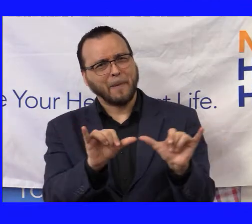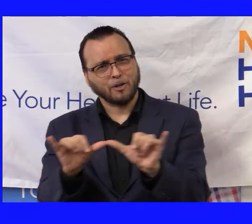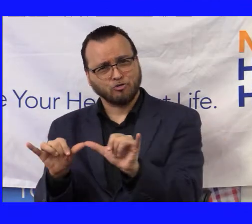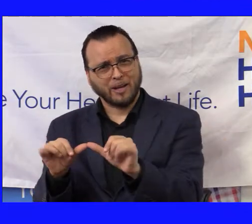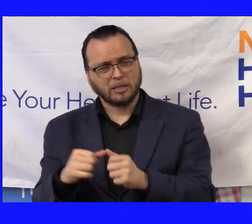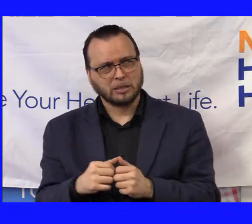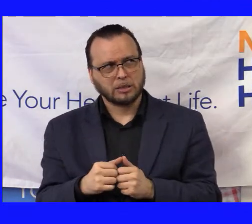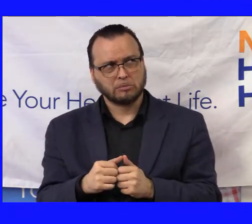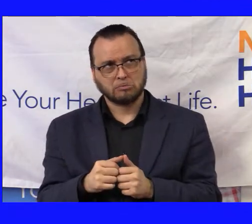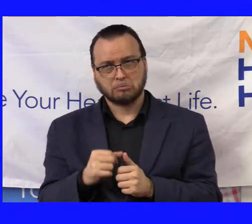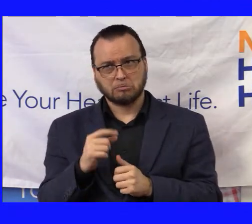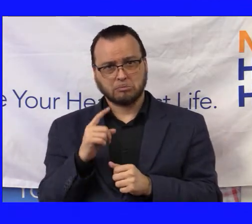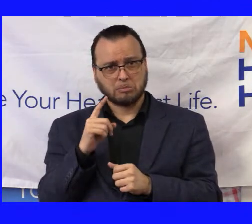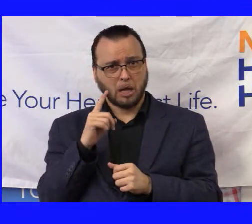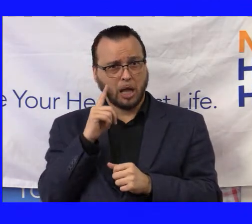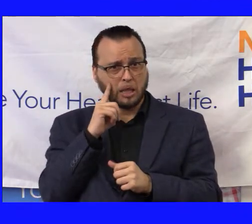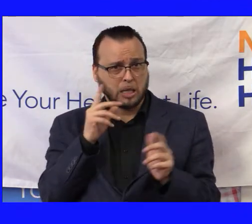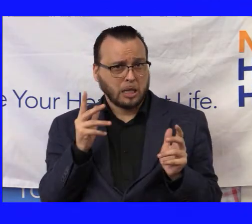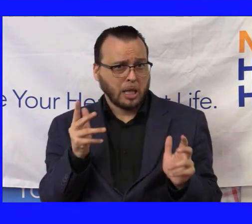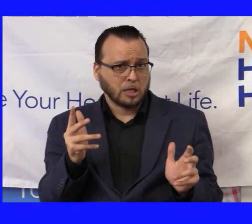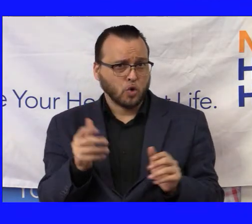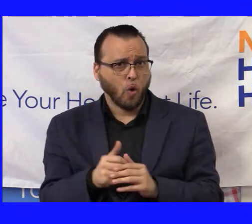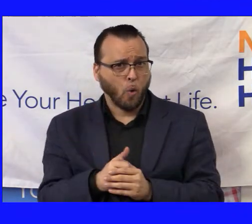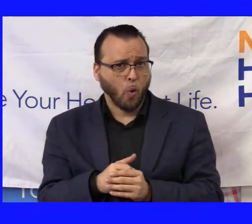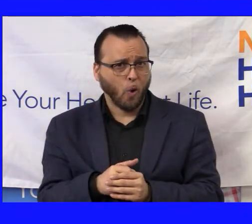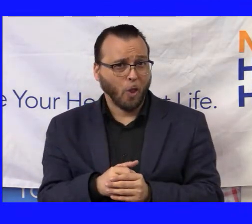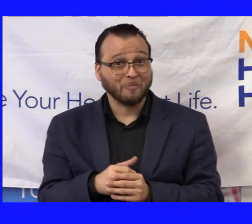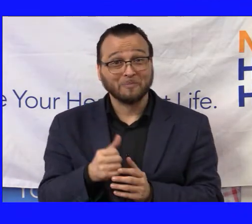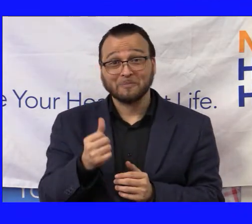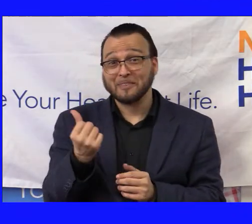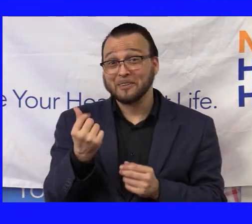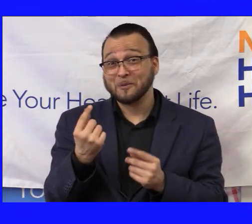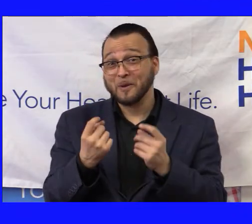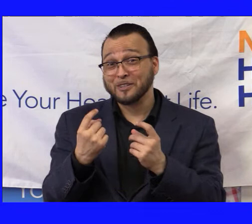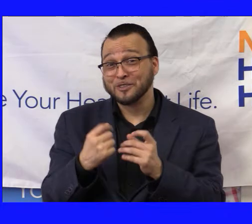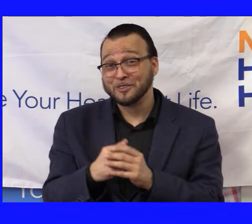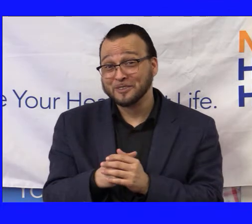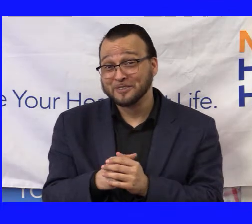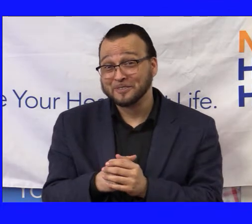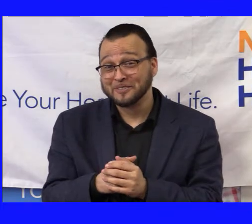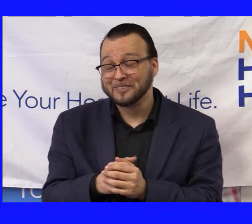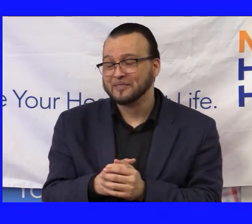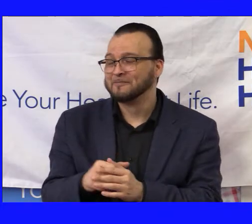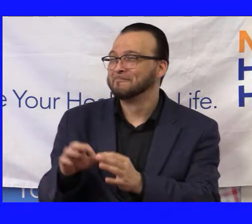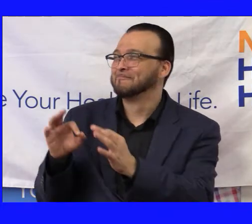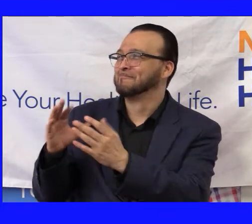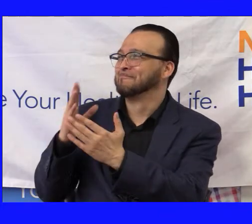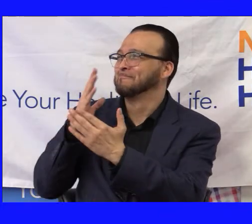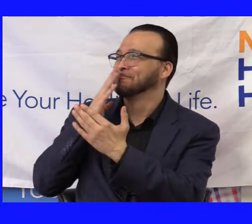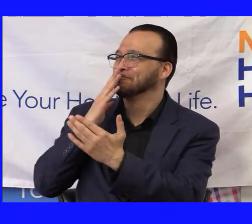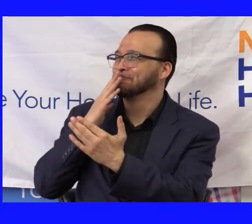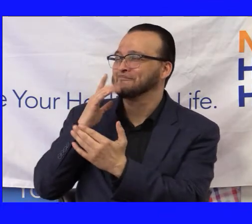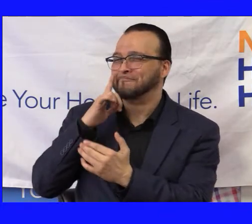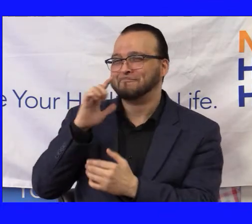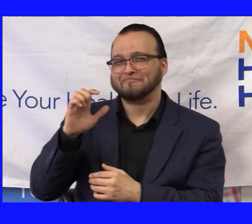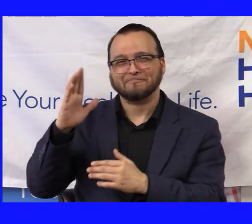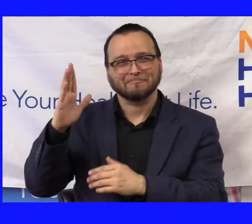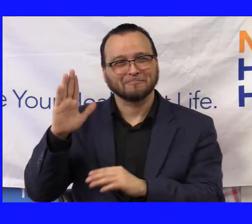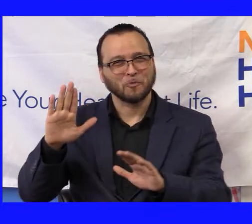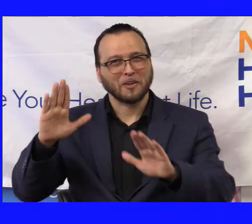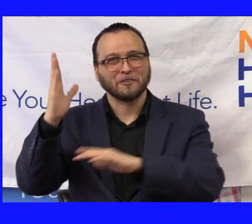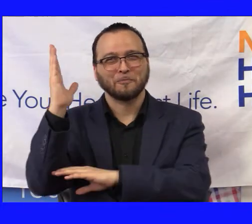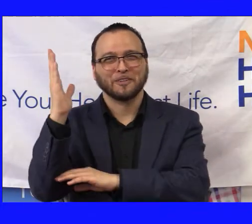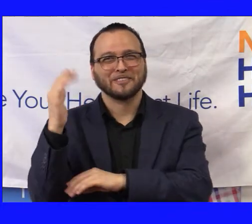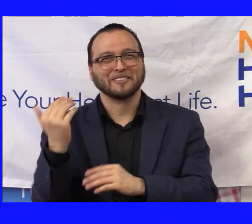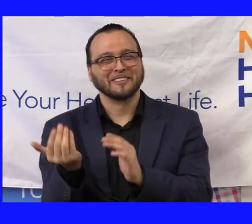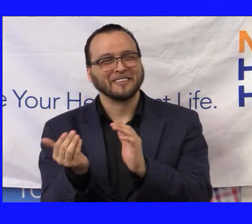it. Any questions? Thank you, Dr. Davis, for a wonderful presentation. Again, thank you to